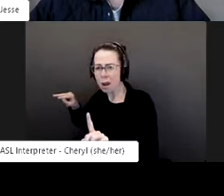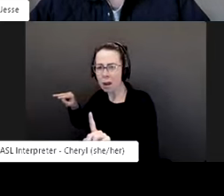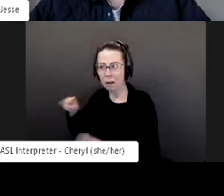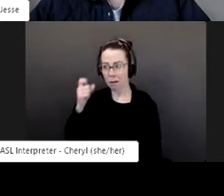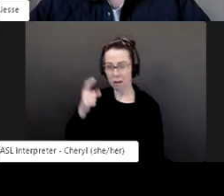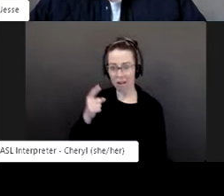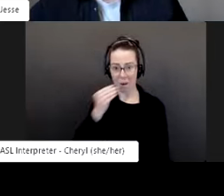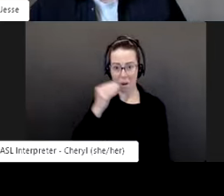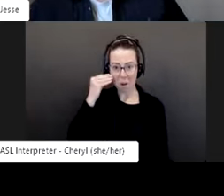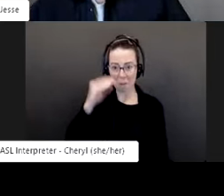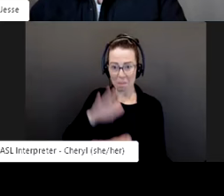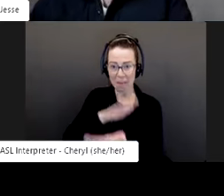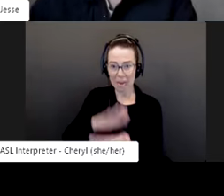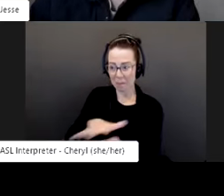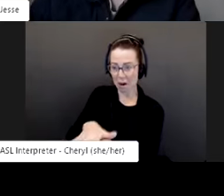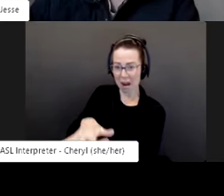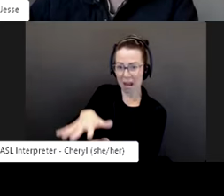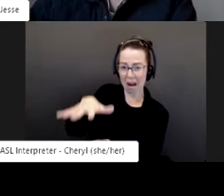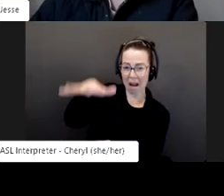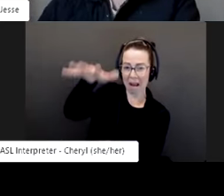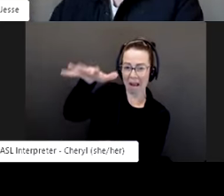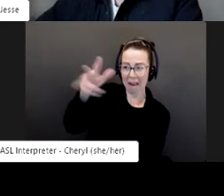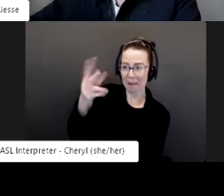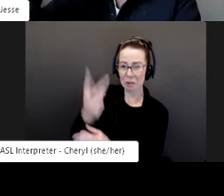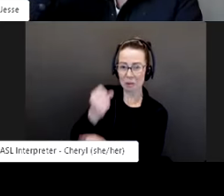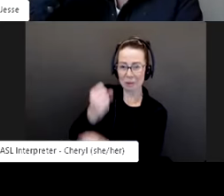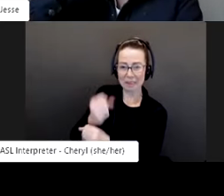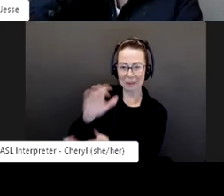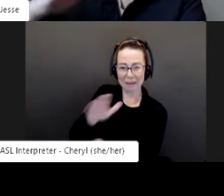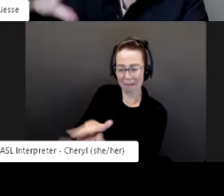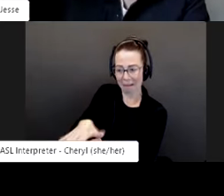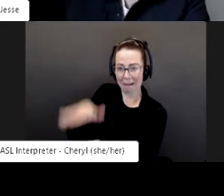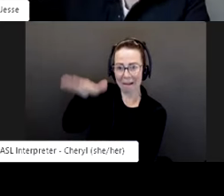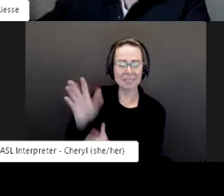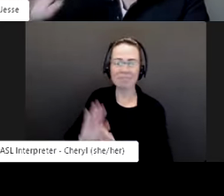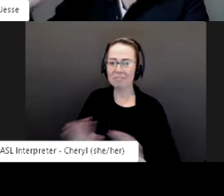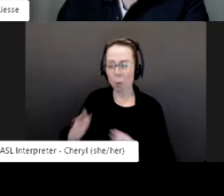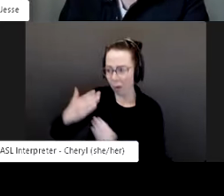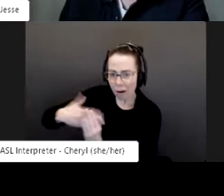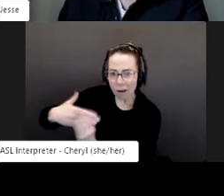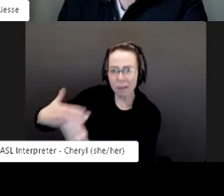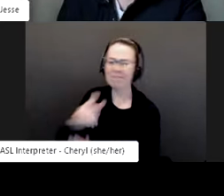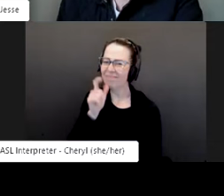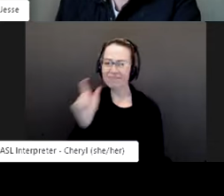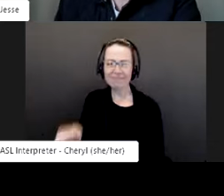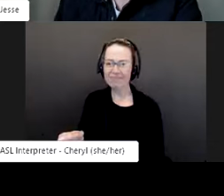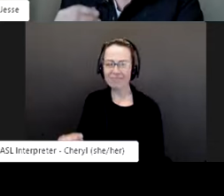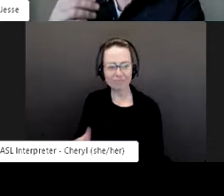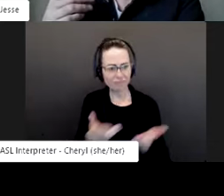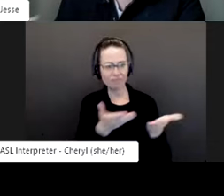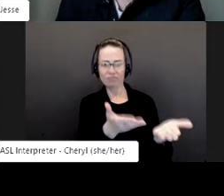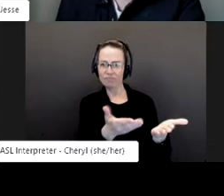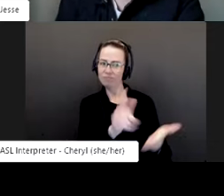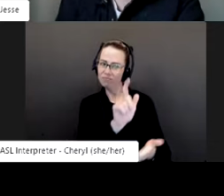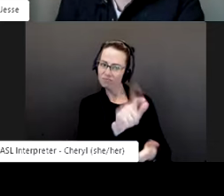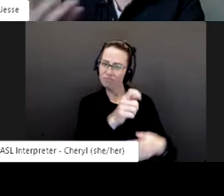to 2 years worth of your bank statements around in like that one file box that you have. If